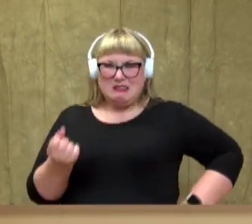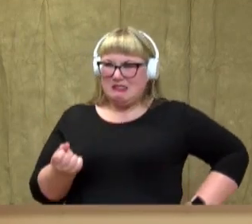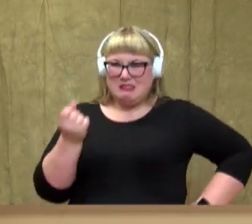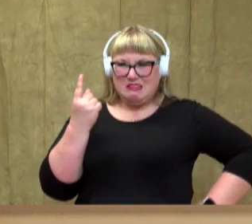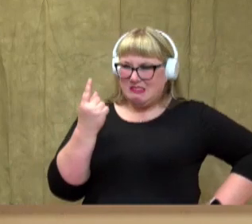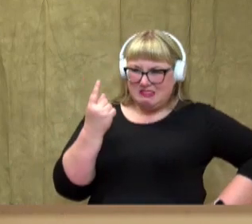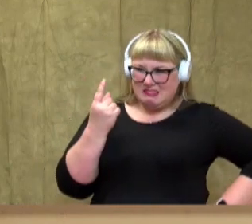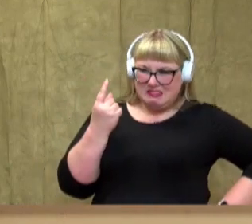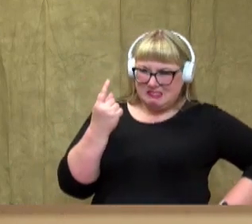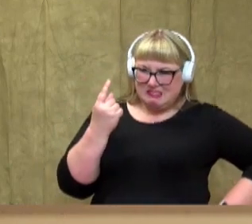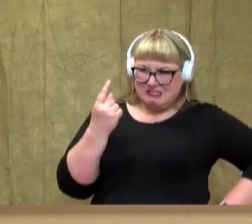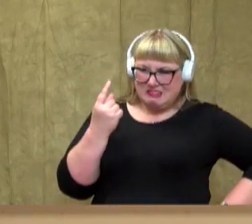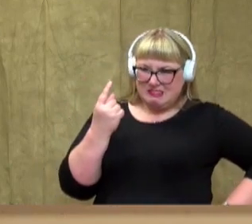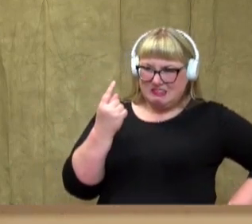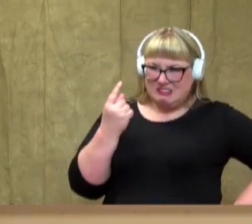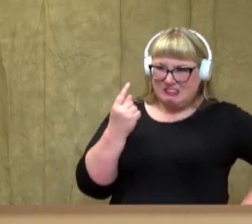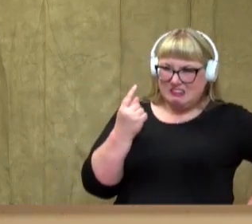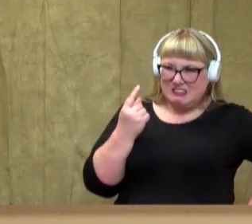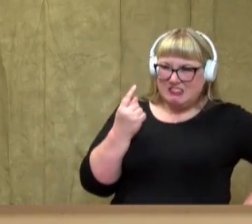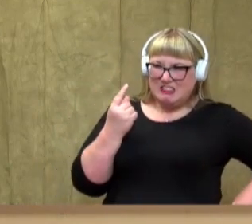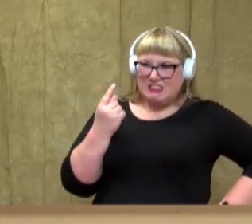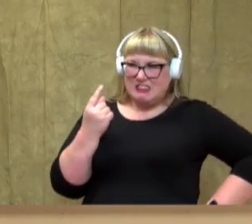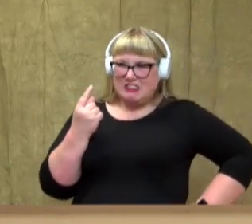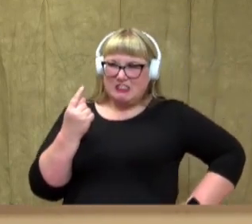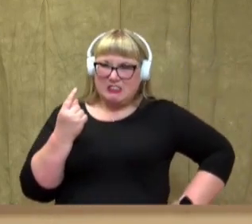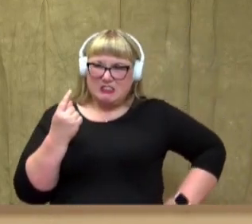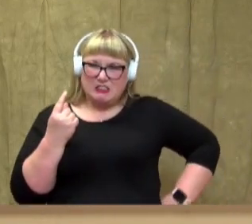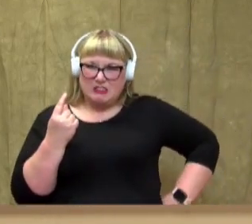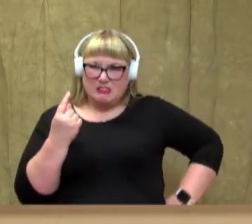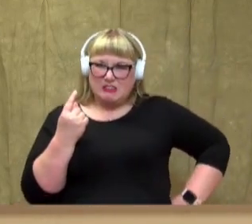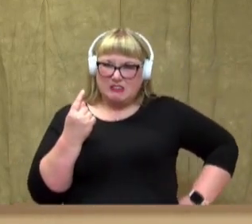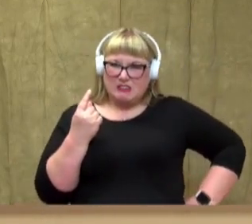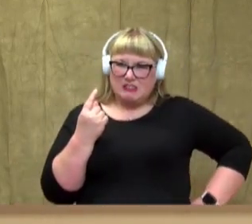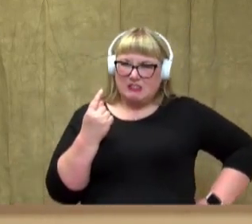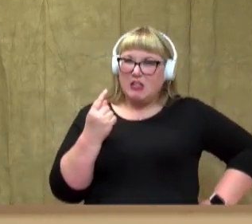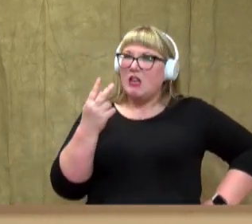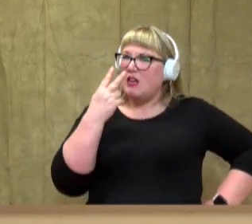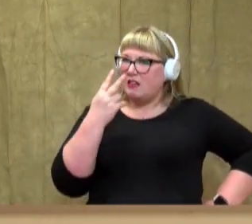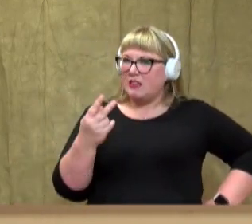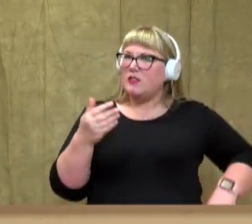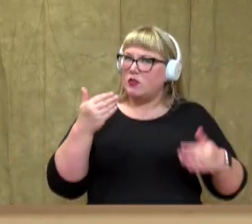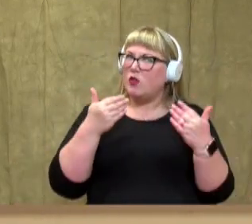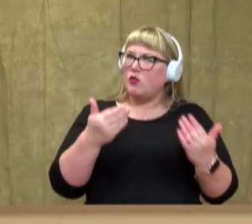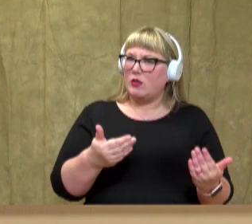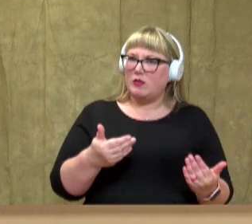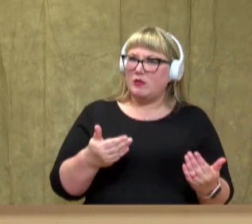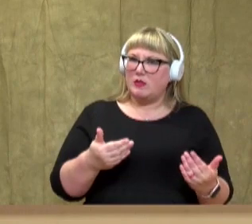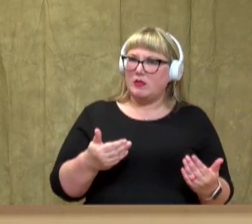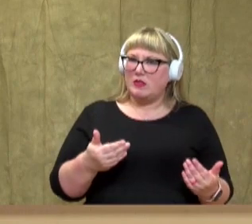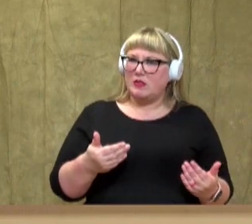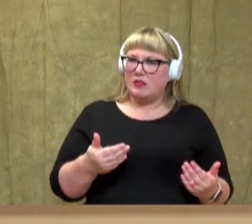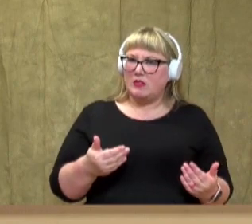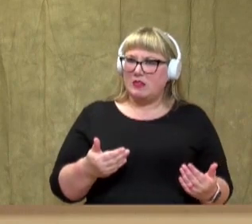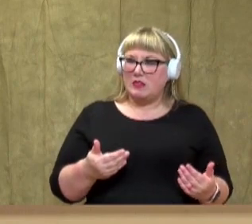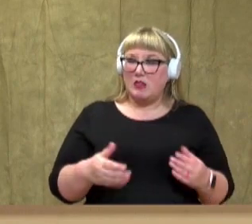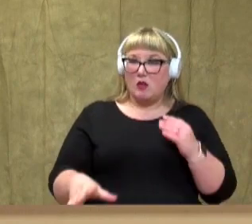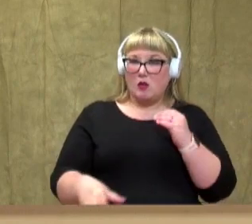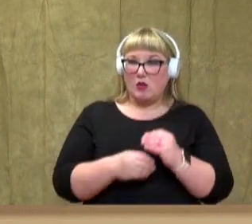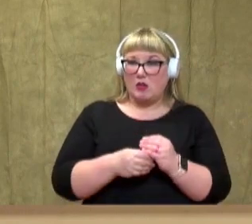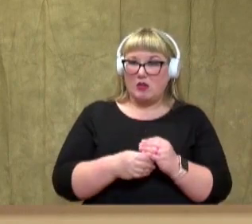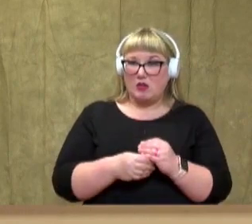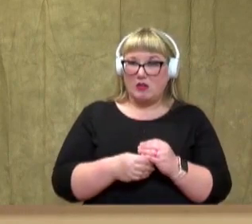to blend those sounds together. Can you help me? As you all have seen so far, we have went through and